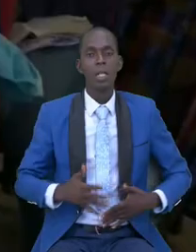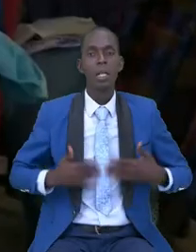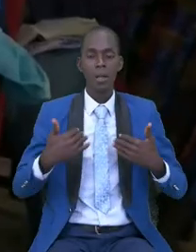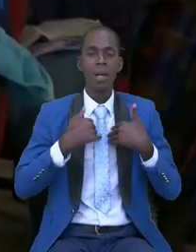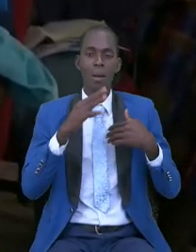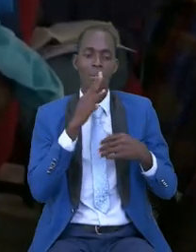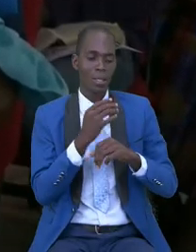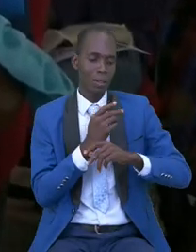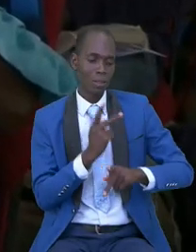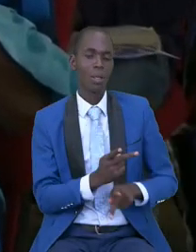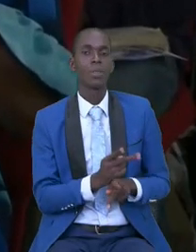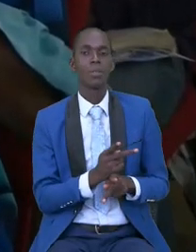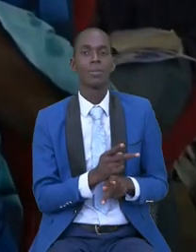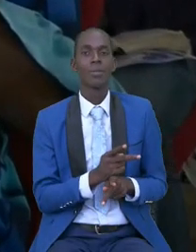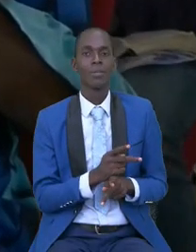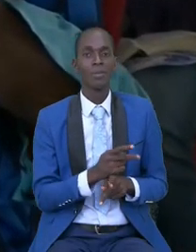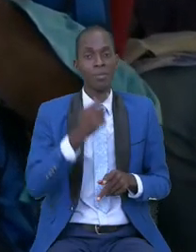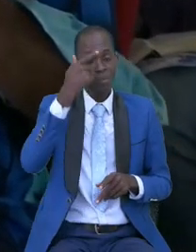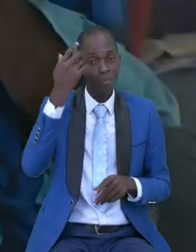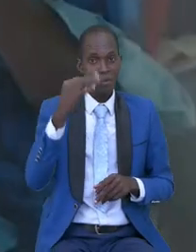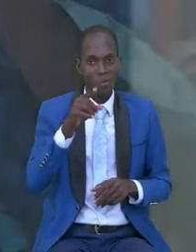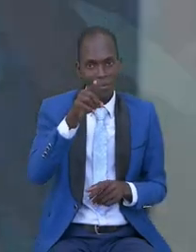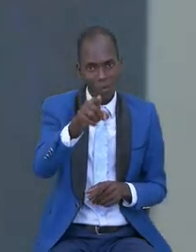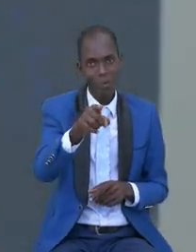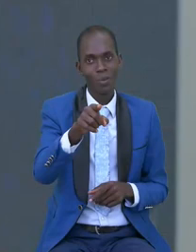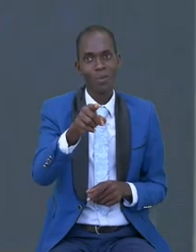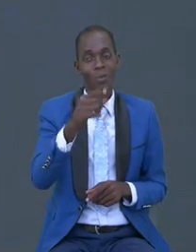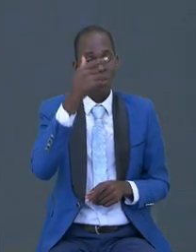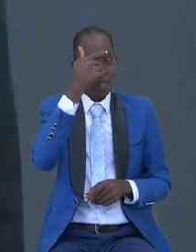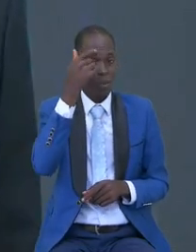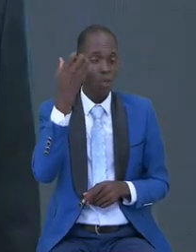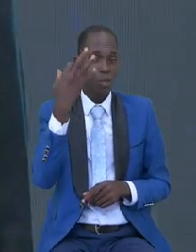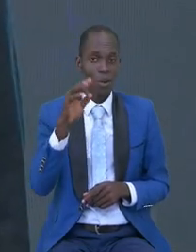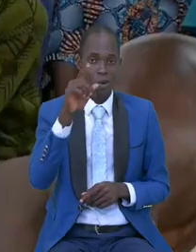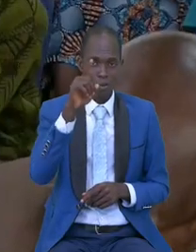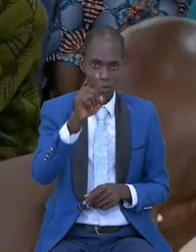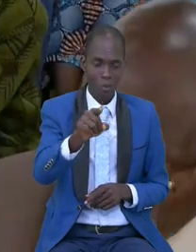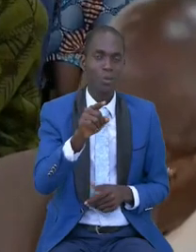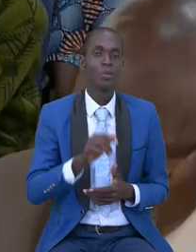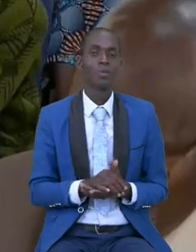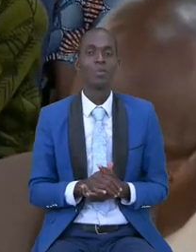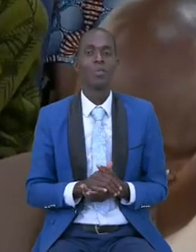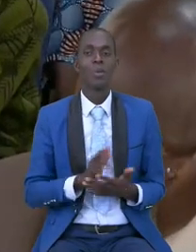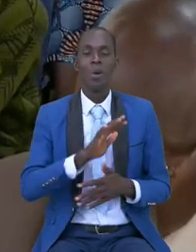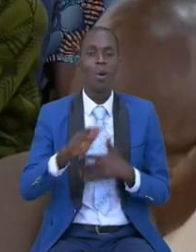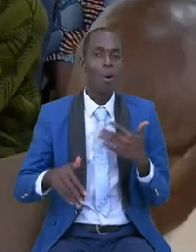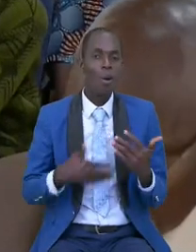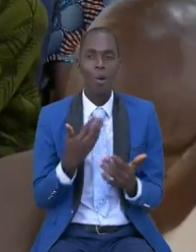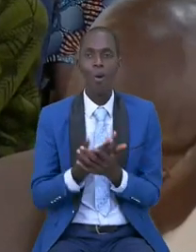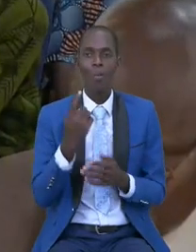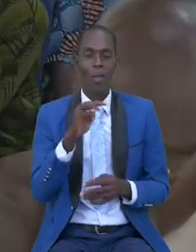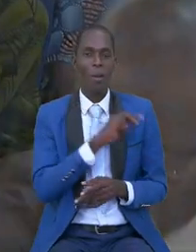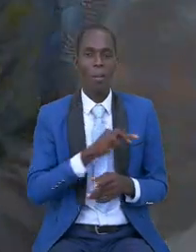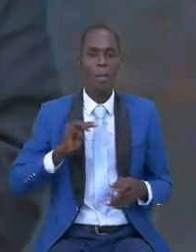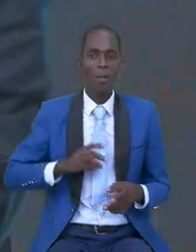preserved because of you. I said, because of you, all those members of